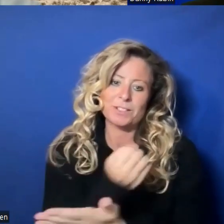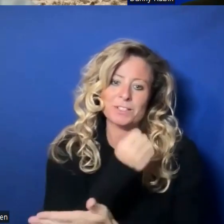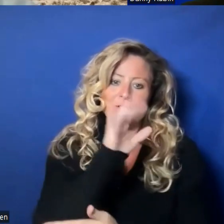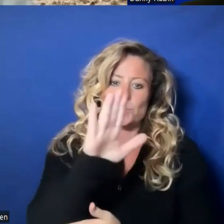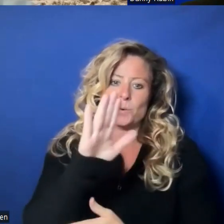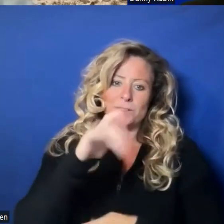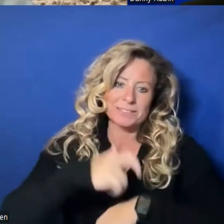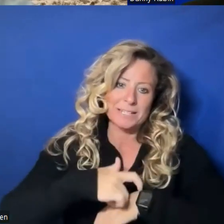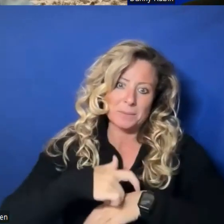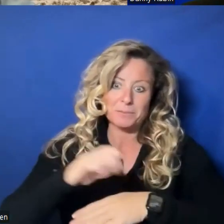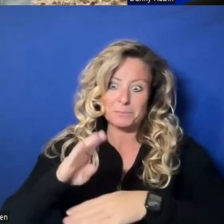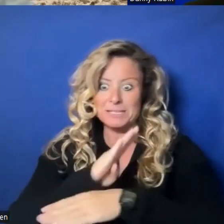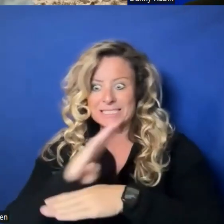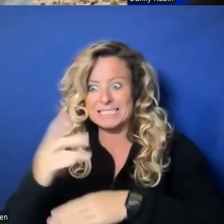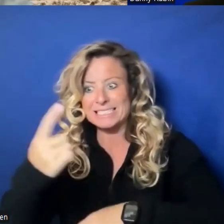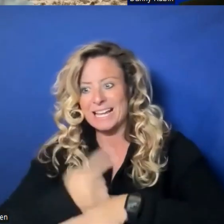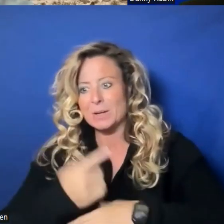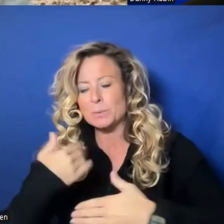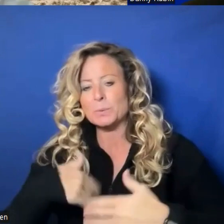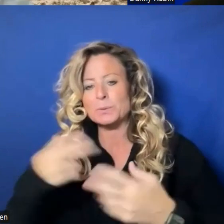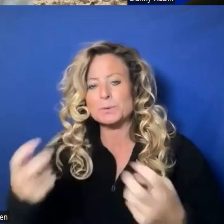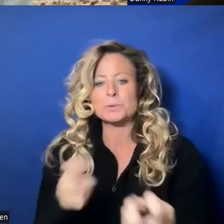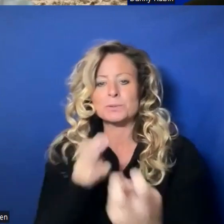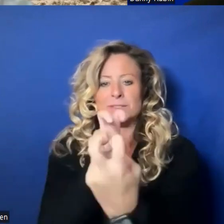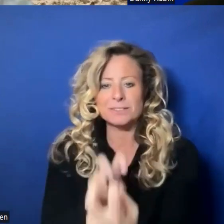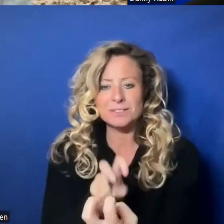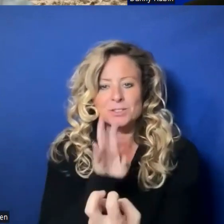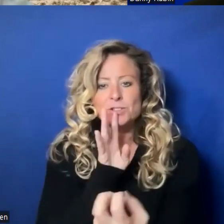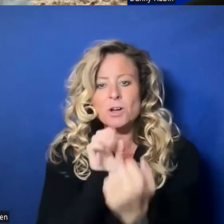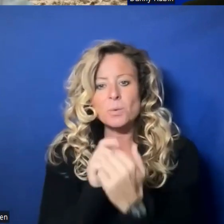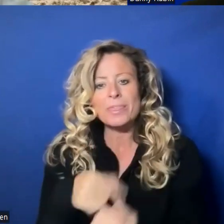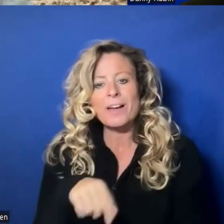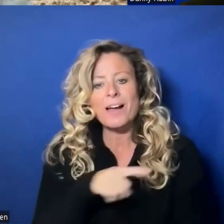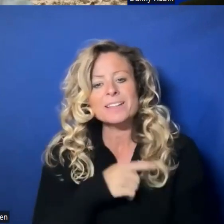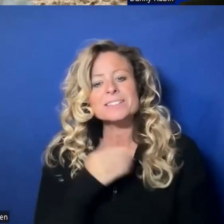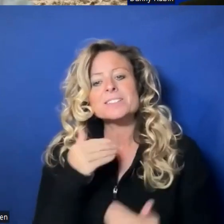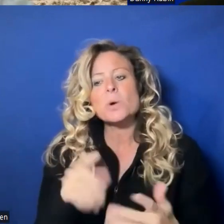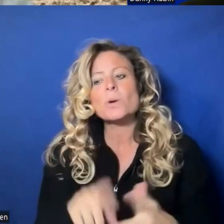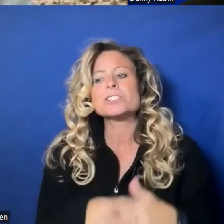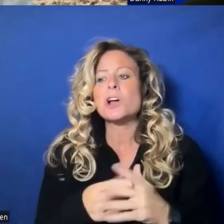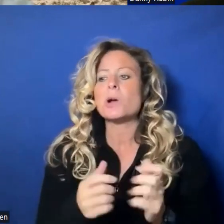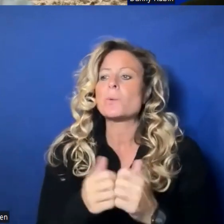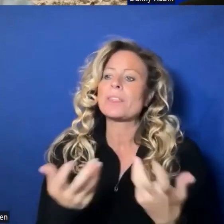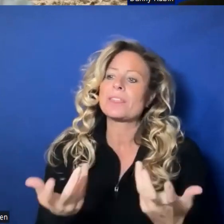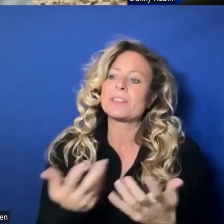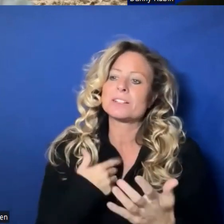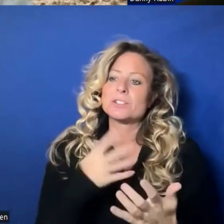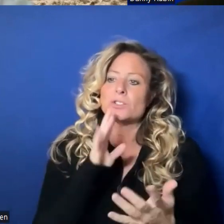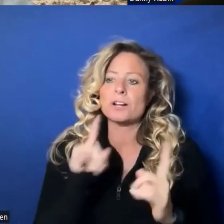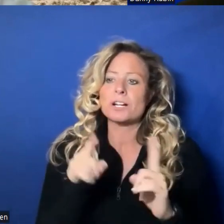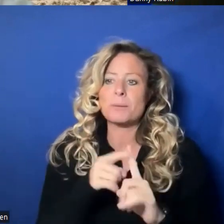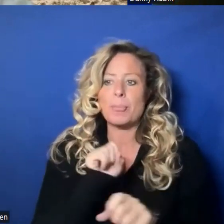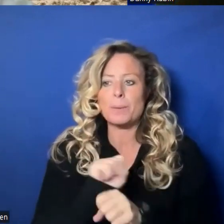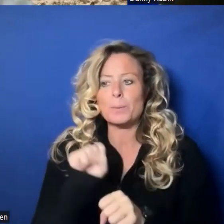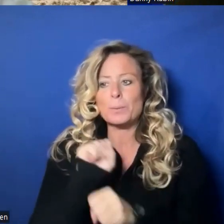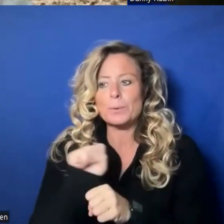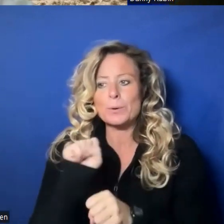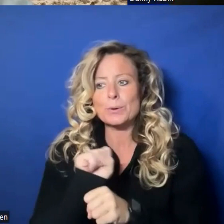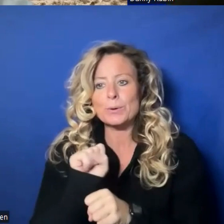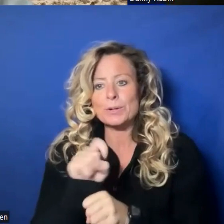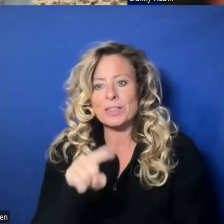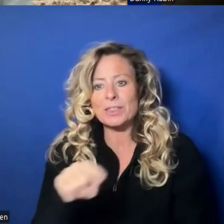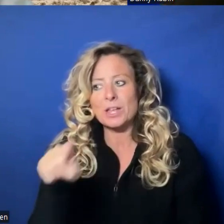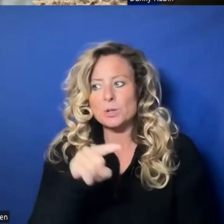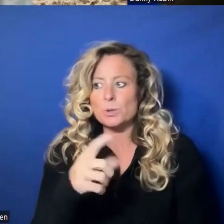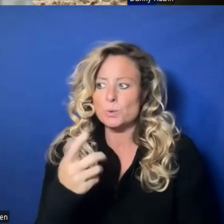busy day to talk with us. Let's start with talking about the work, like your sort